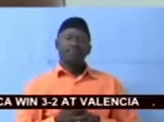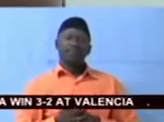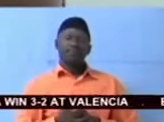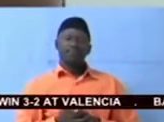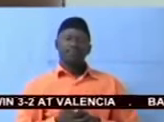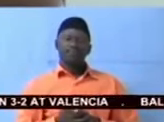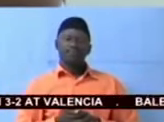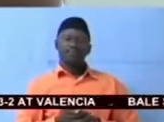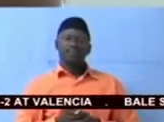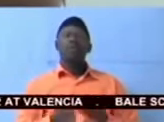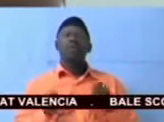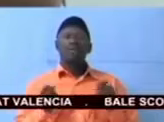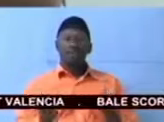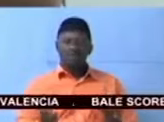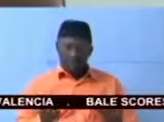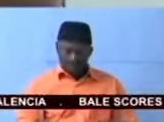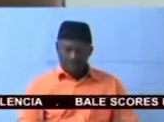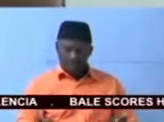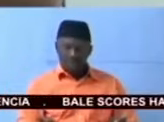ci Kanifing magistrate court bi.